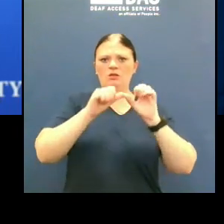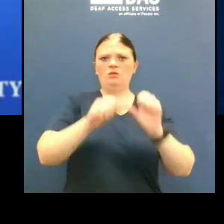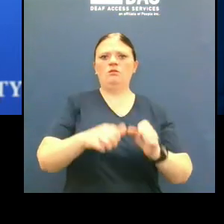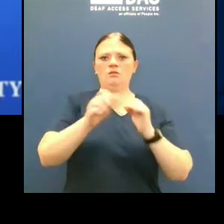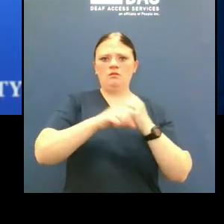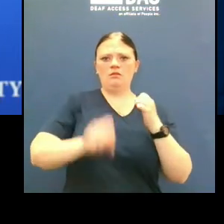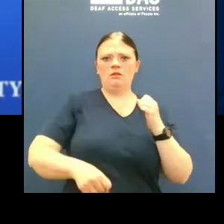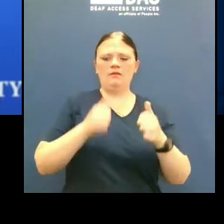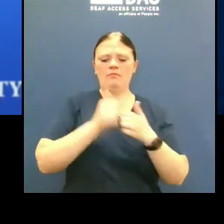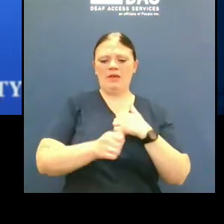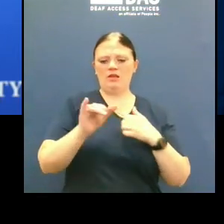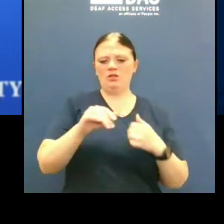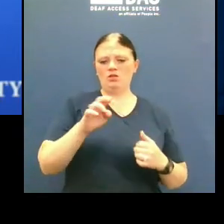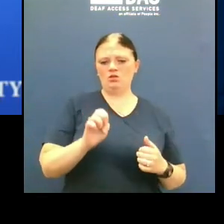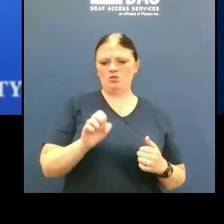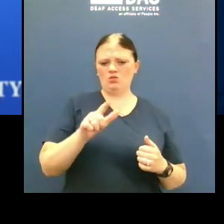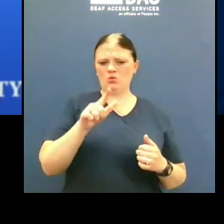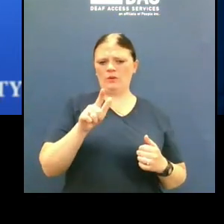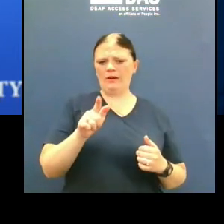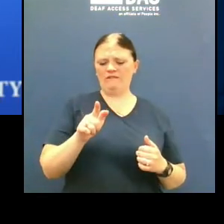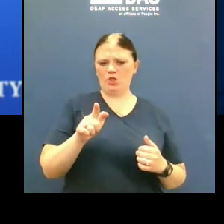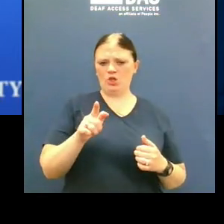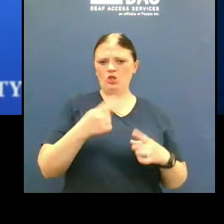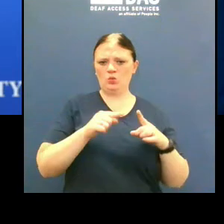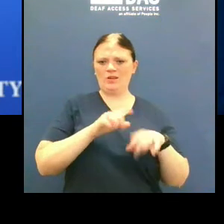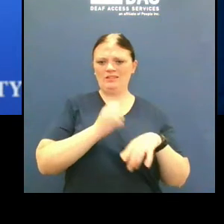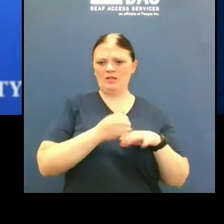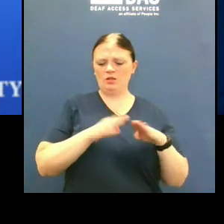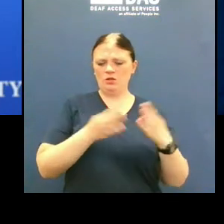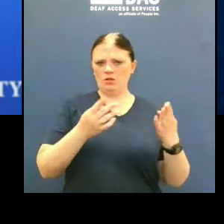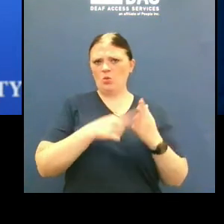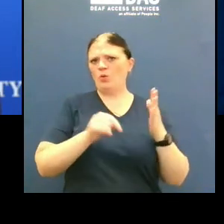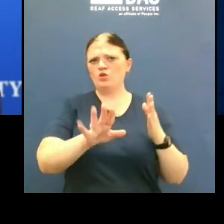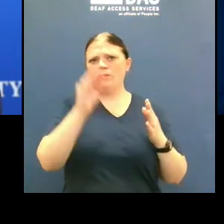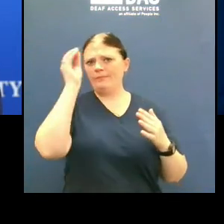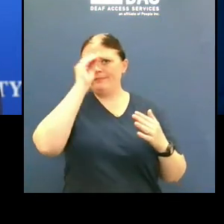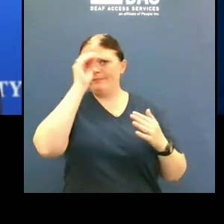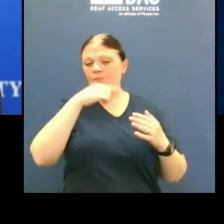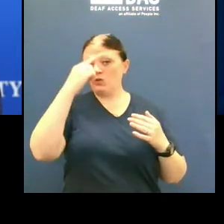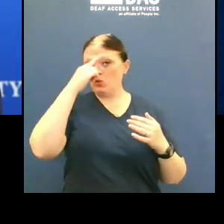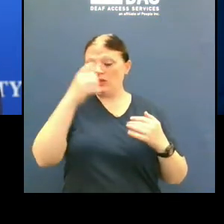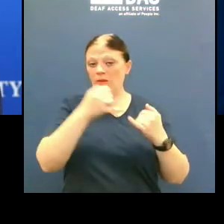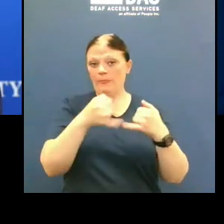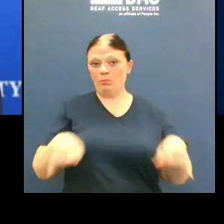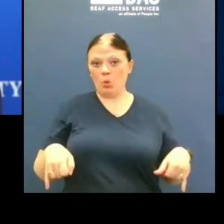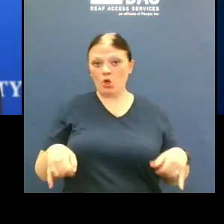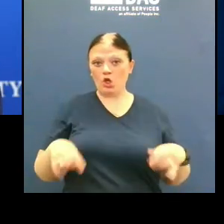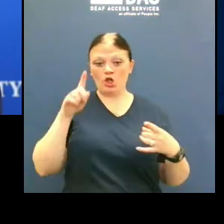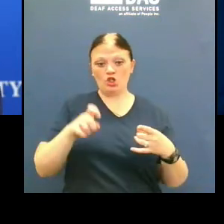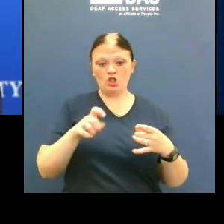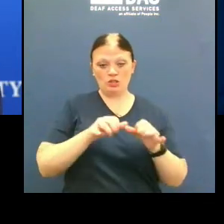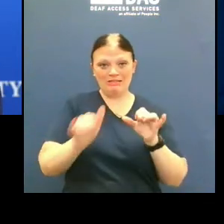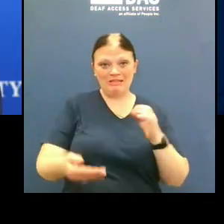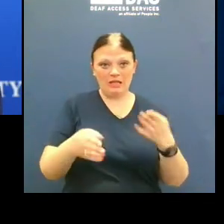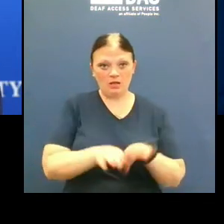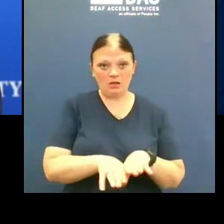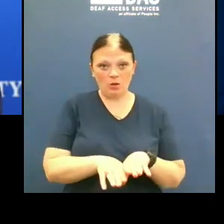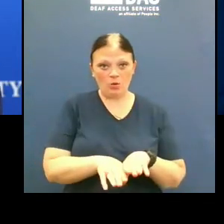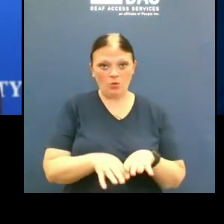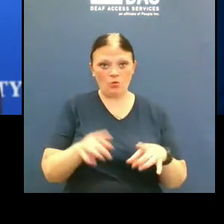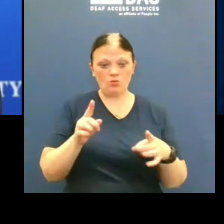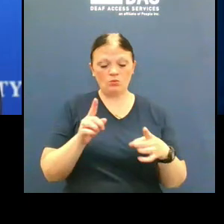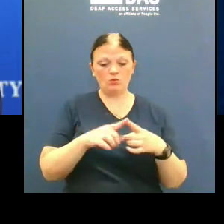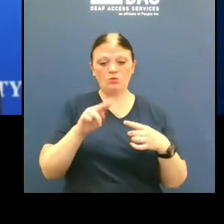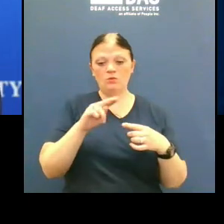June 21st, when it's currently set to reopen. What's your take? Do you think that the border should remain closed to non-essential